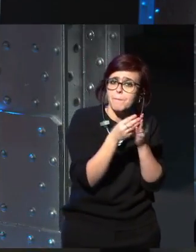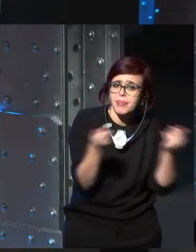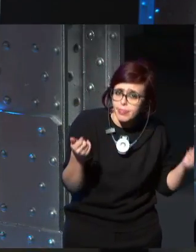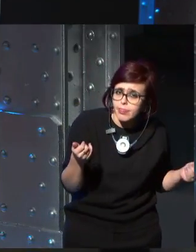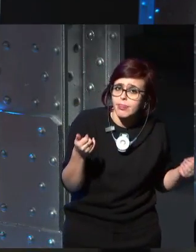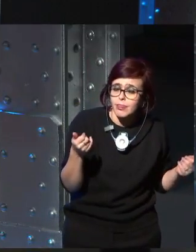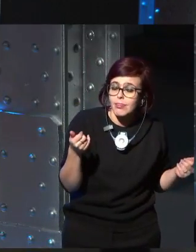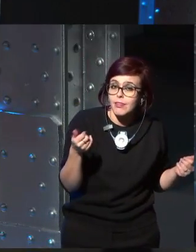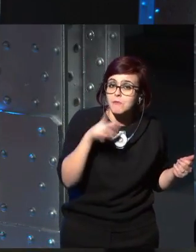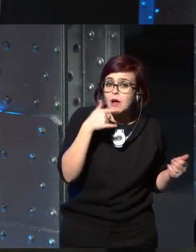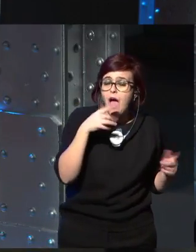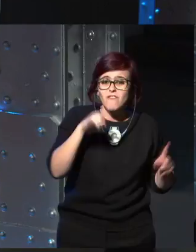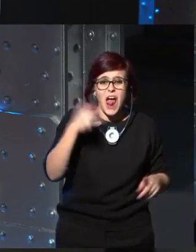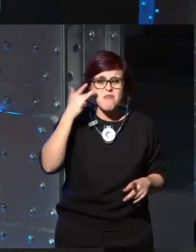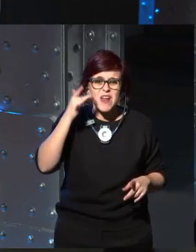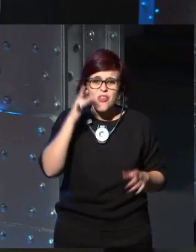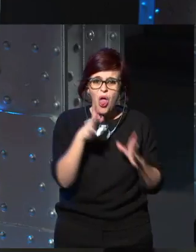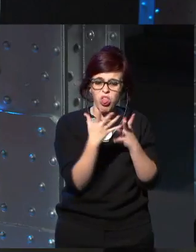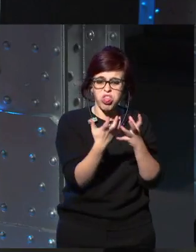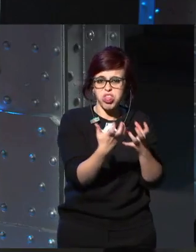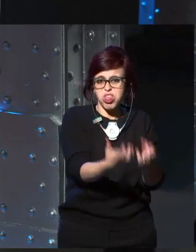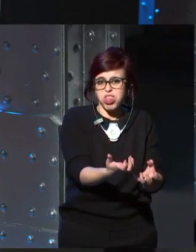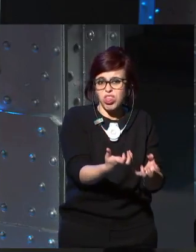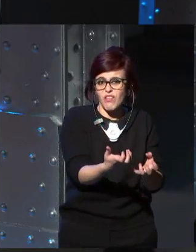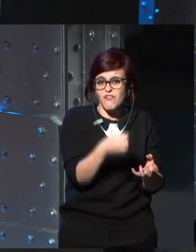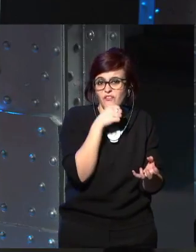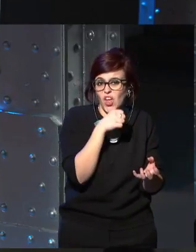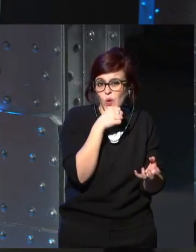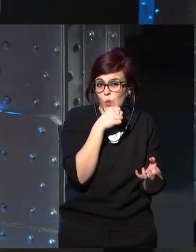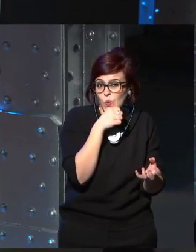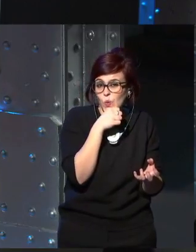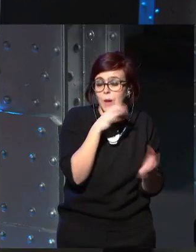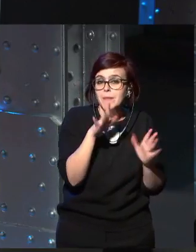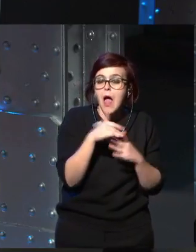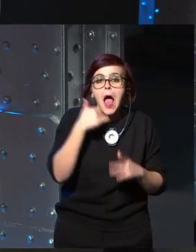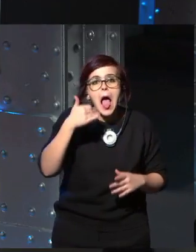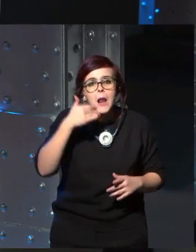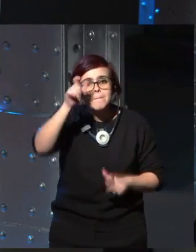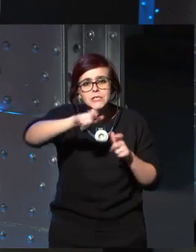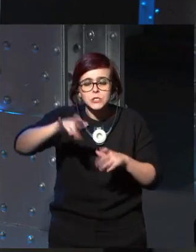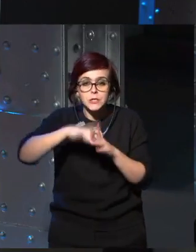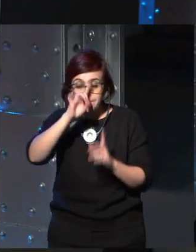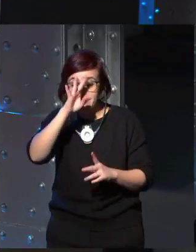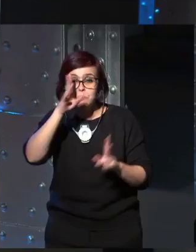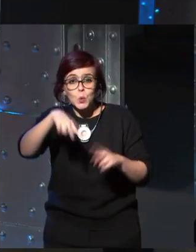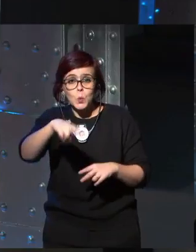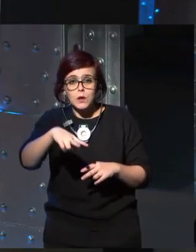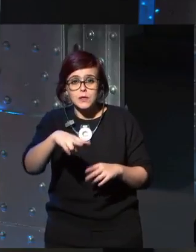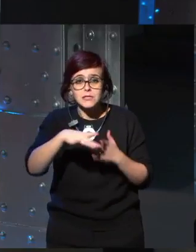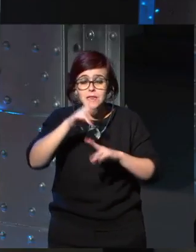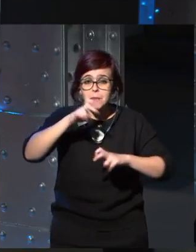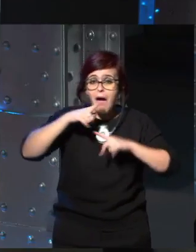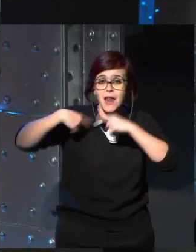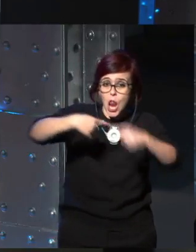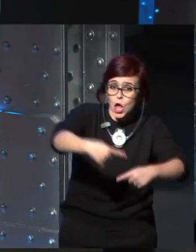apart. One thing that I think a lot of people don't realize about analog media, and frankly that includes like even the cylinder we just saw. The cylinder